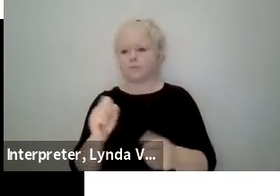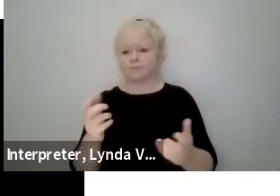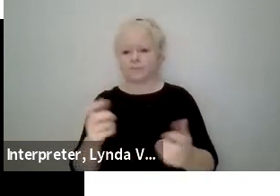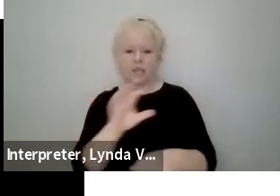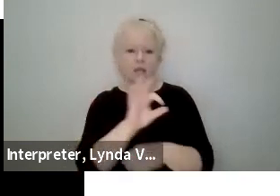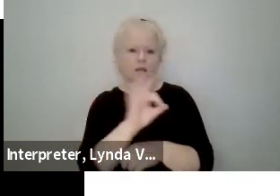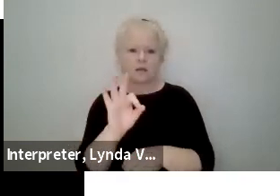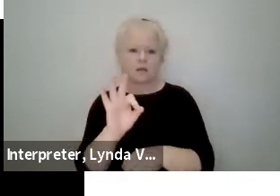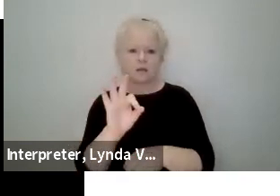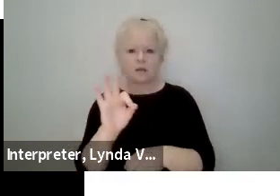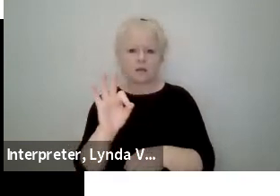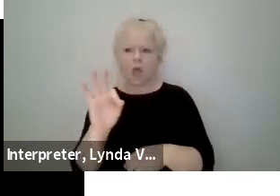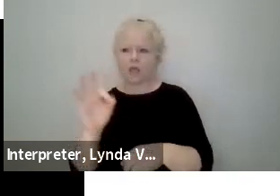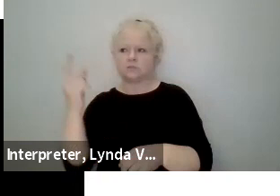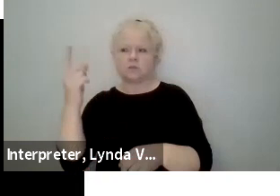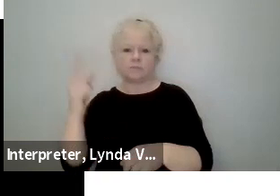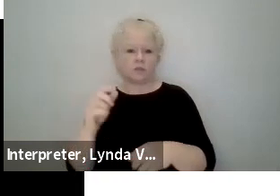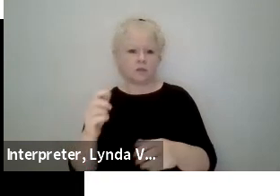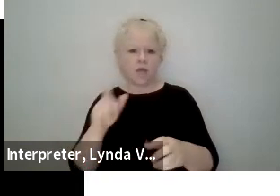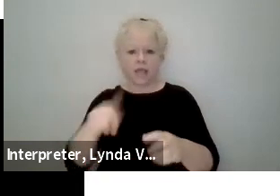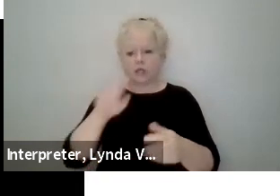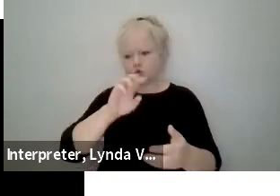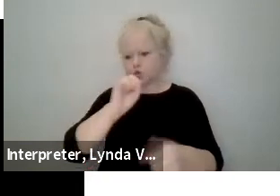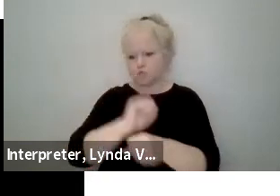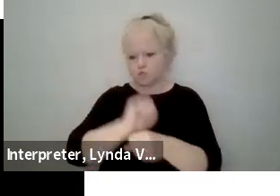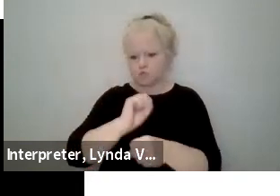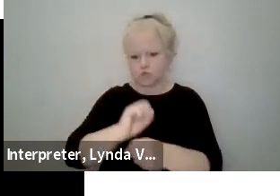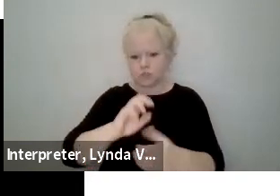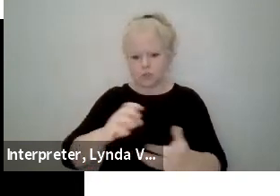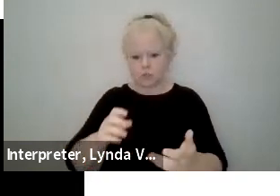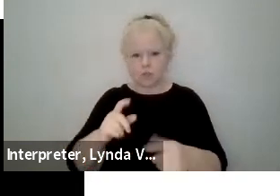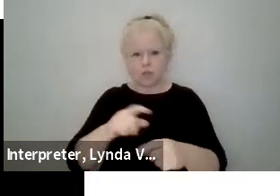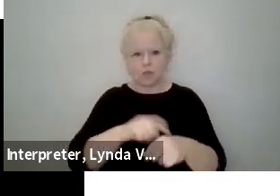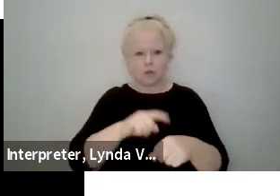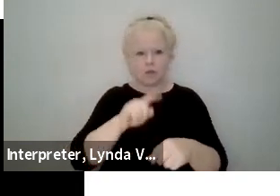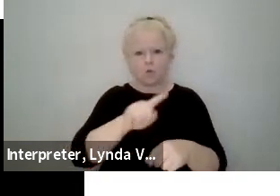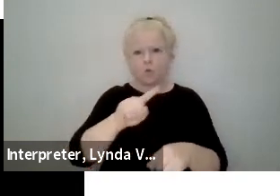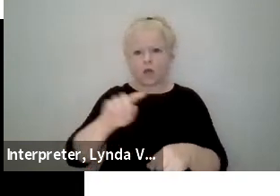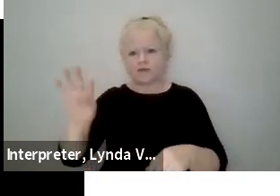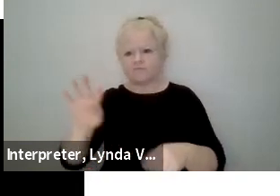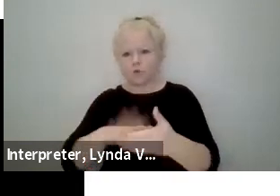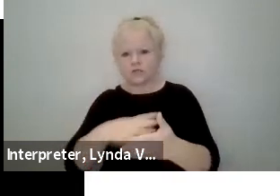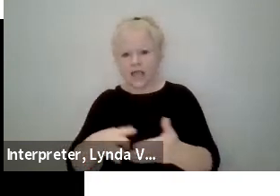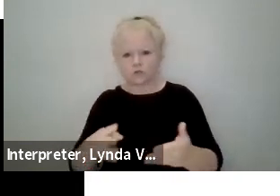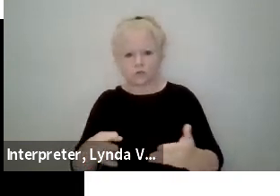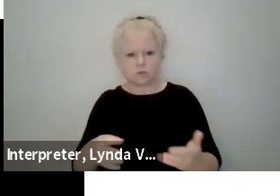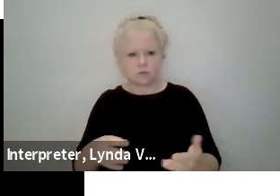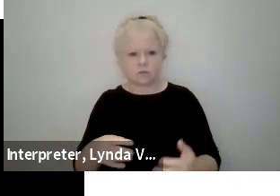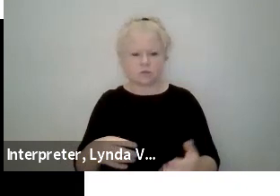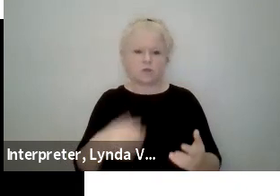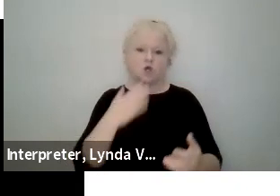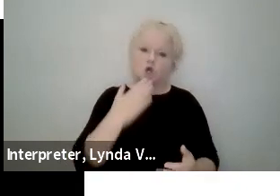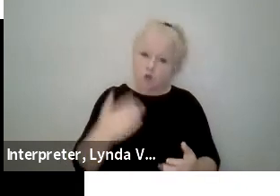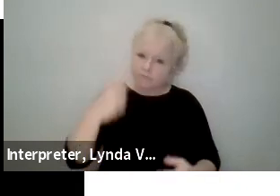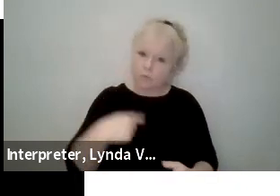9 to 12 schedule, or I need you to work a 1 to 4 schedule. And it's a good thing,